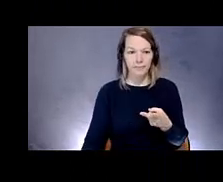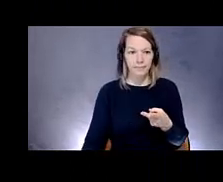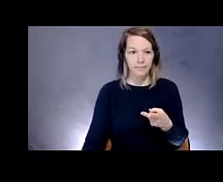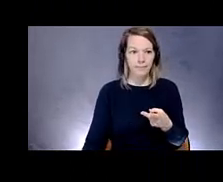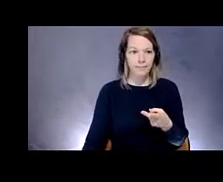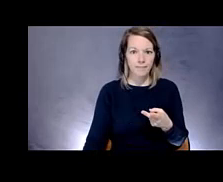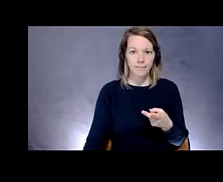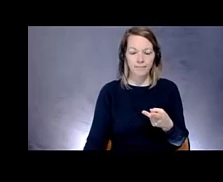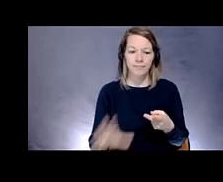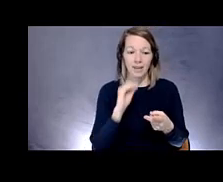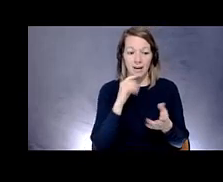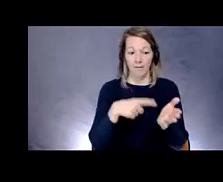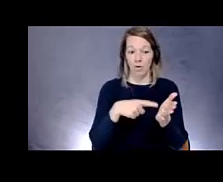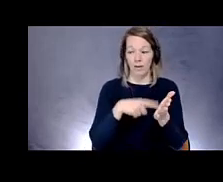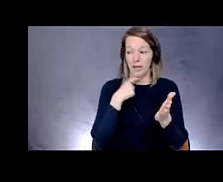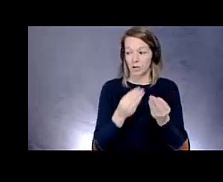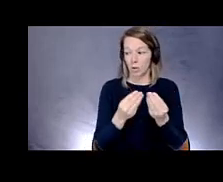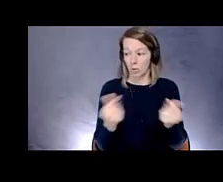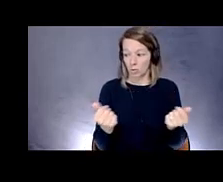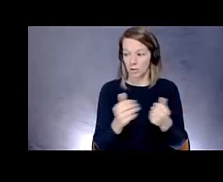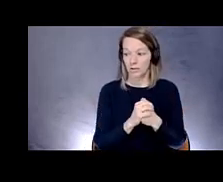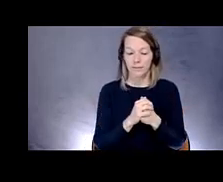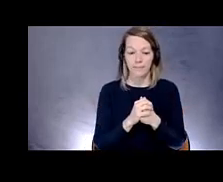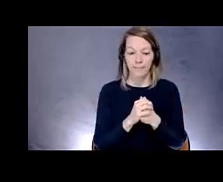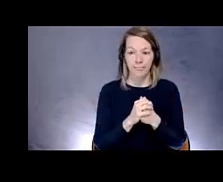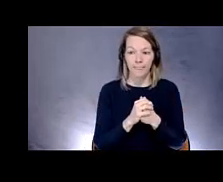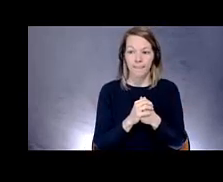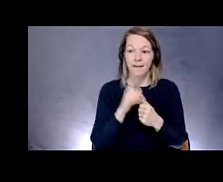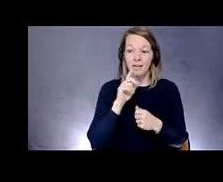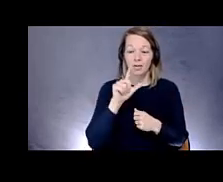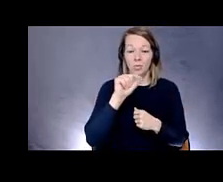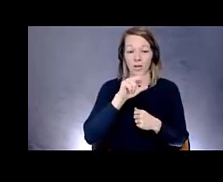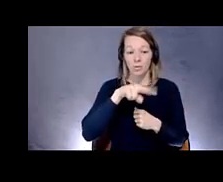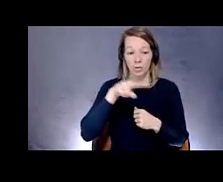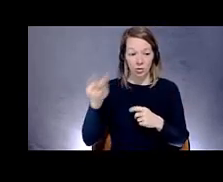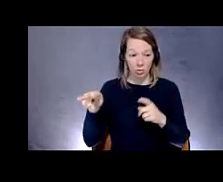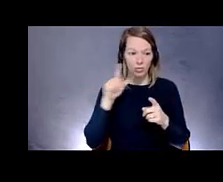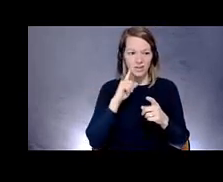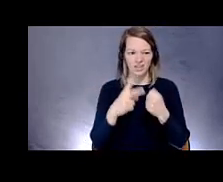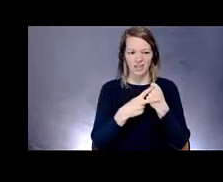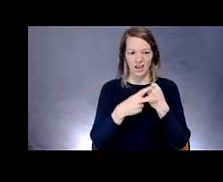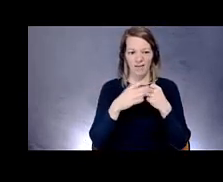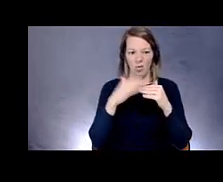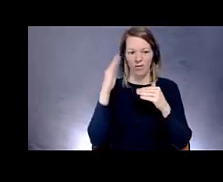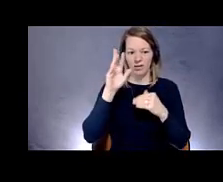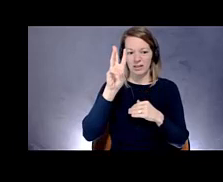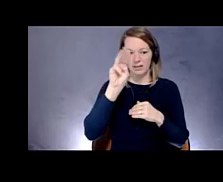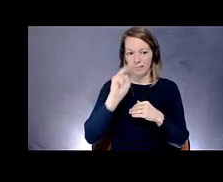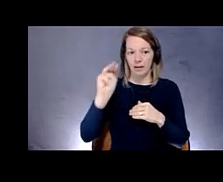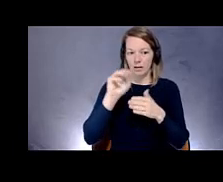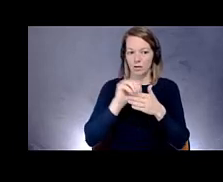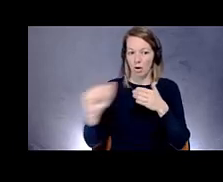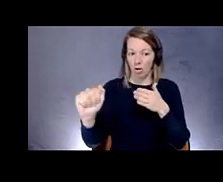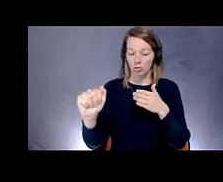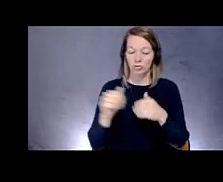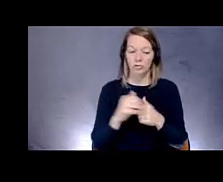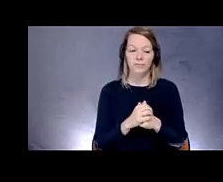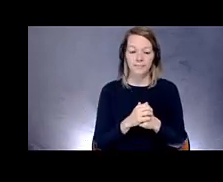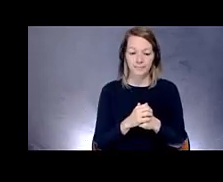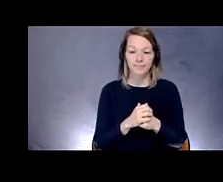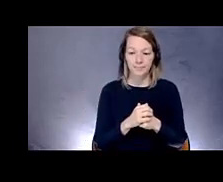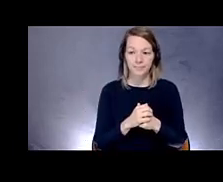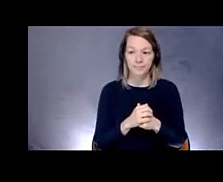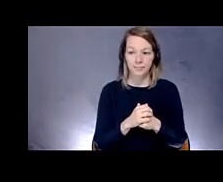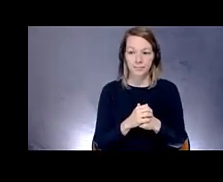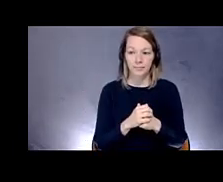affordability solution. In 2022, this module helped save over $6 million gross of rebates.